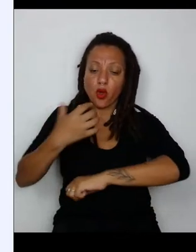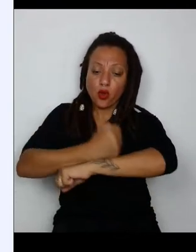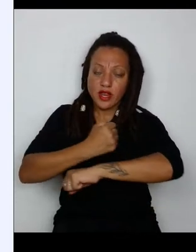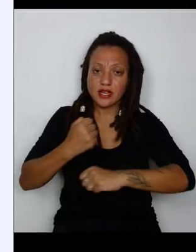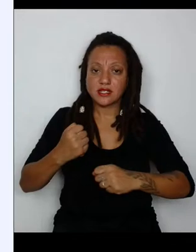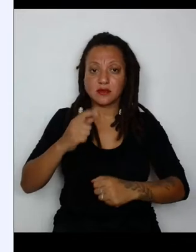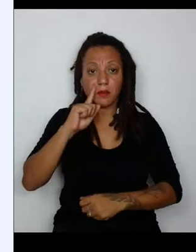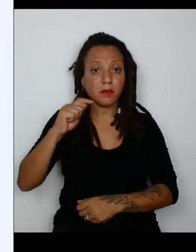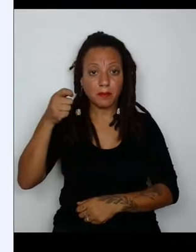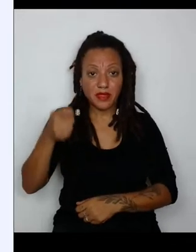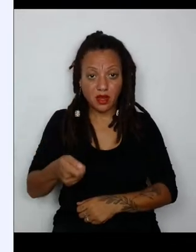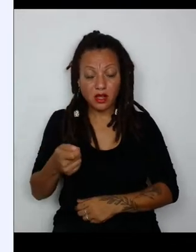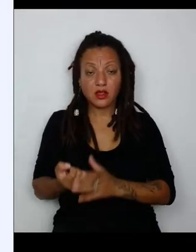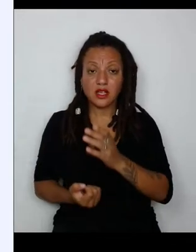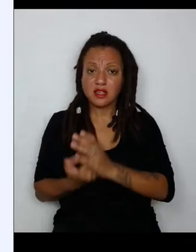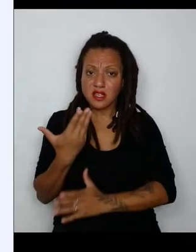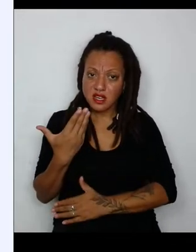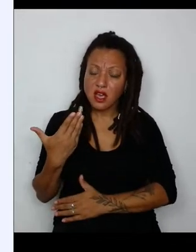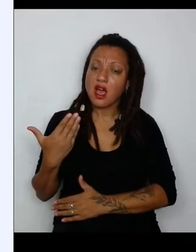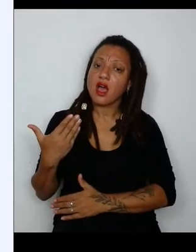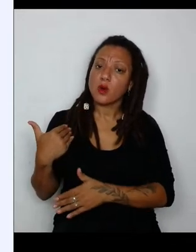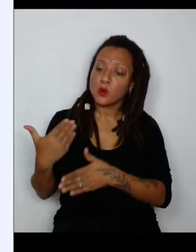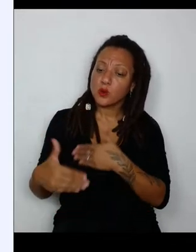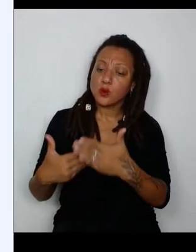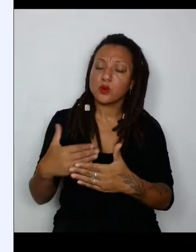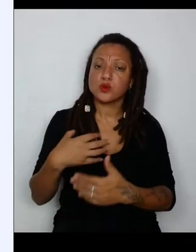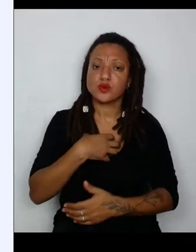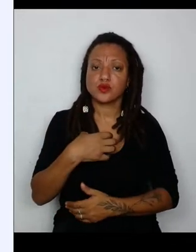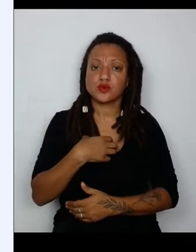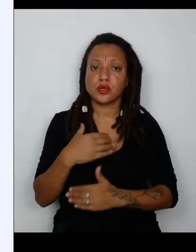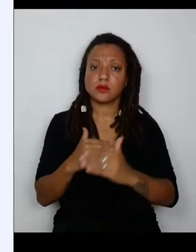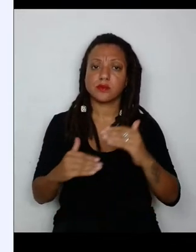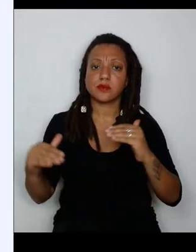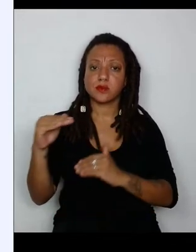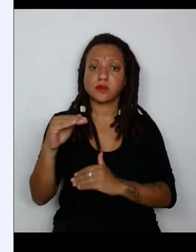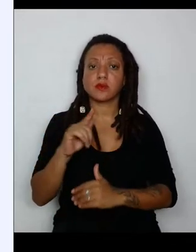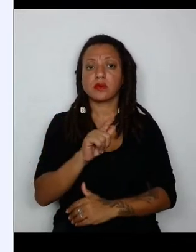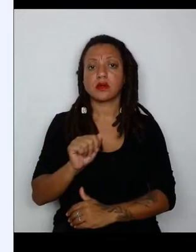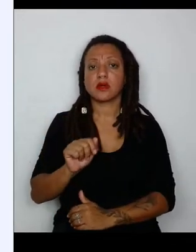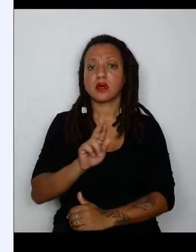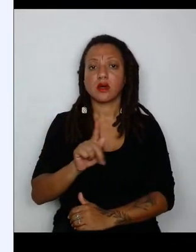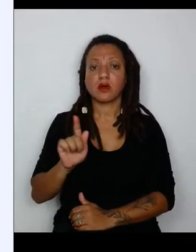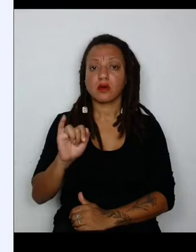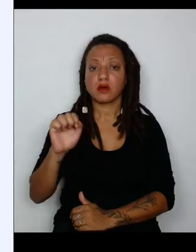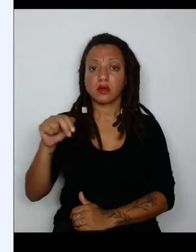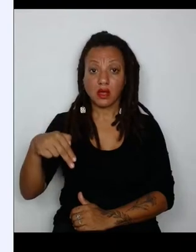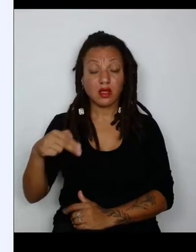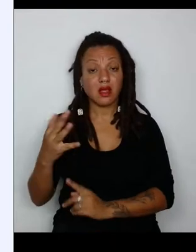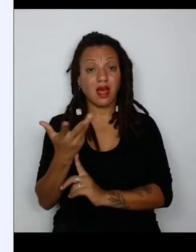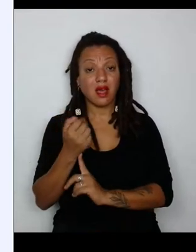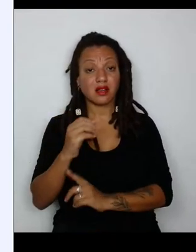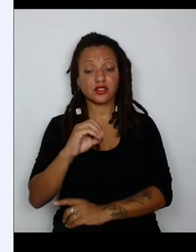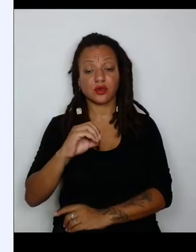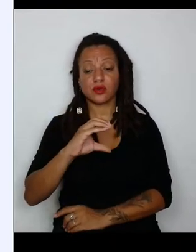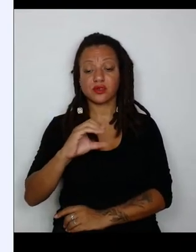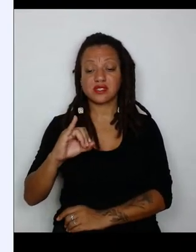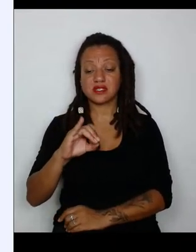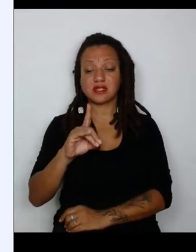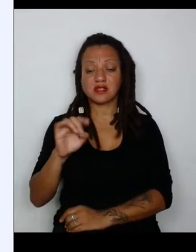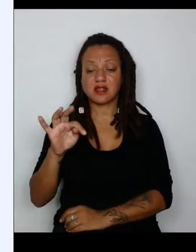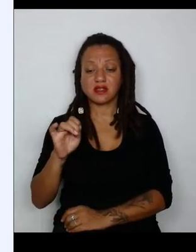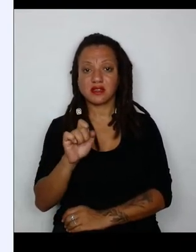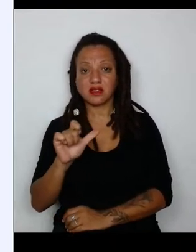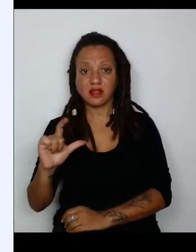gogan's exalted position in western art history as the father of modern primitivism these